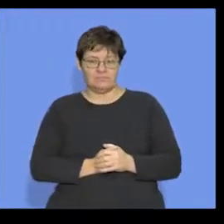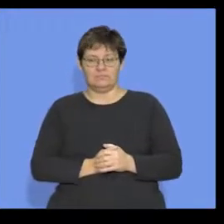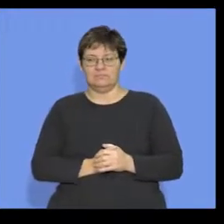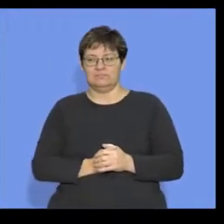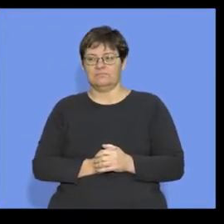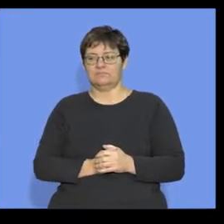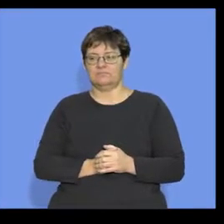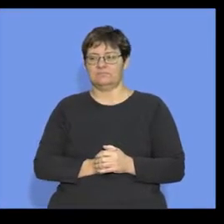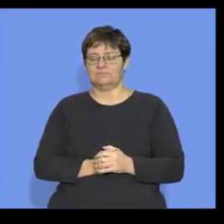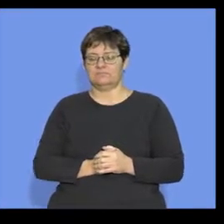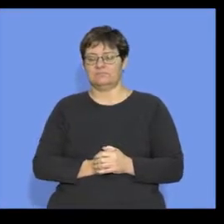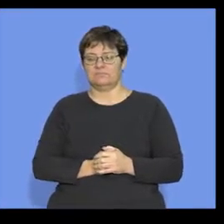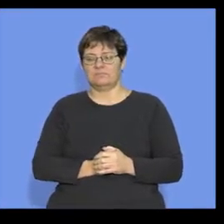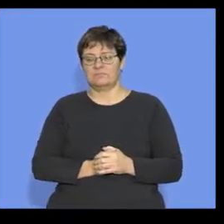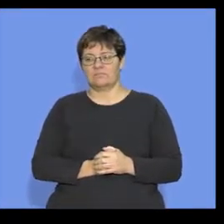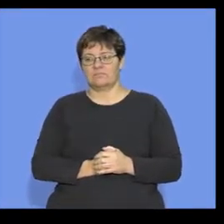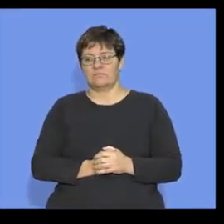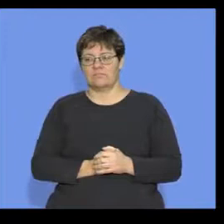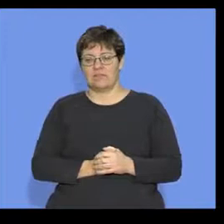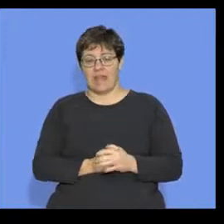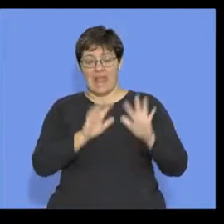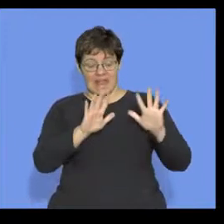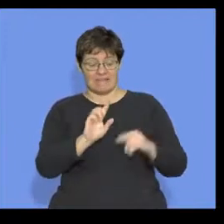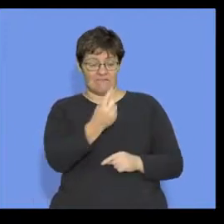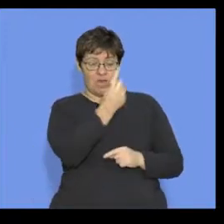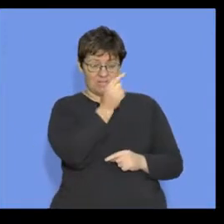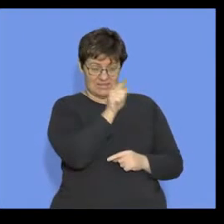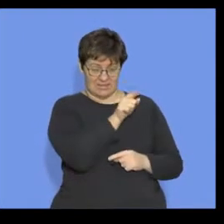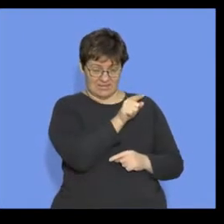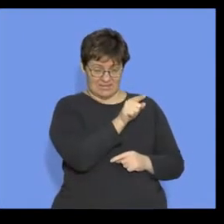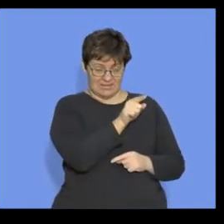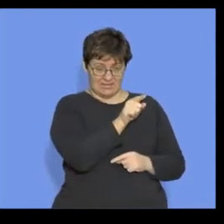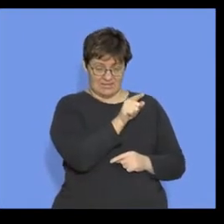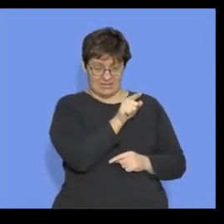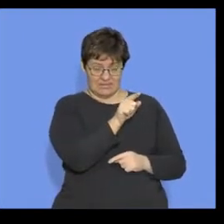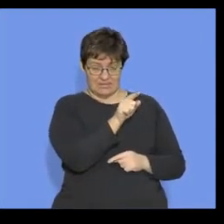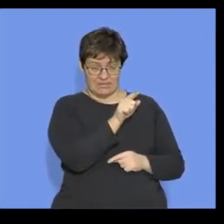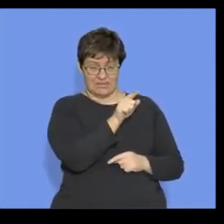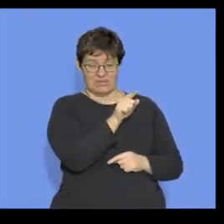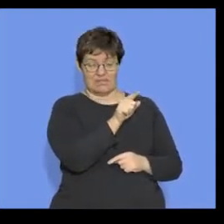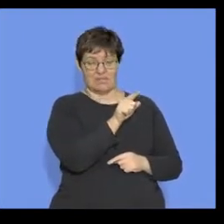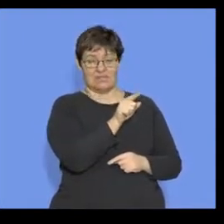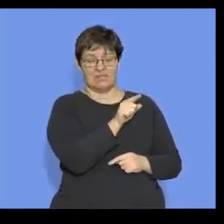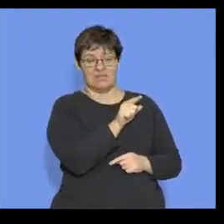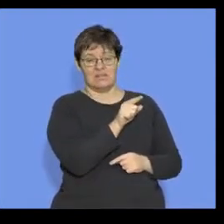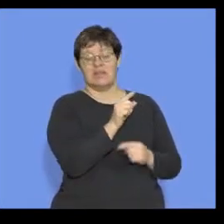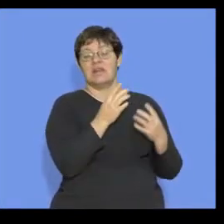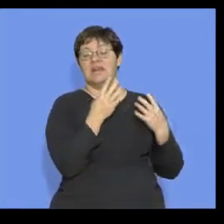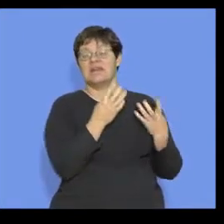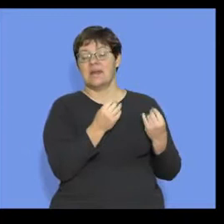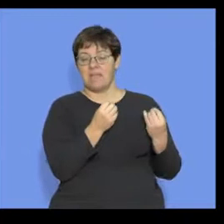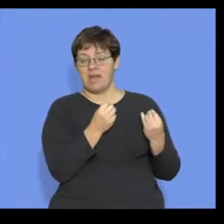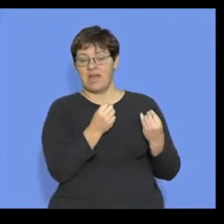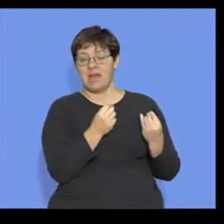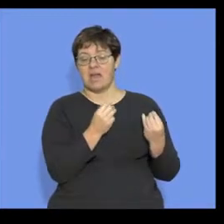So if 8 is in the first place, okay, we have to think of 8 being in the first place, then the number of